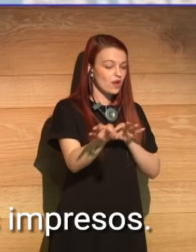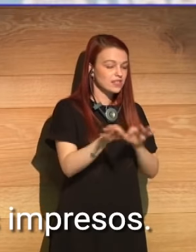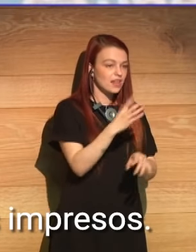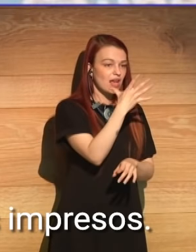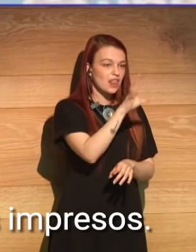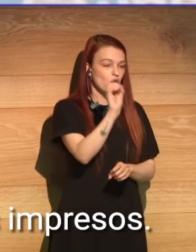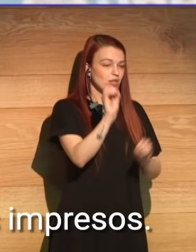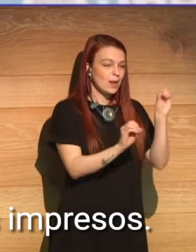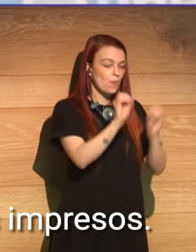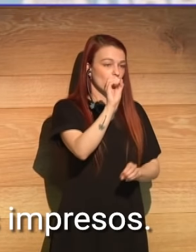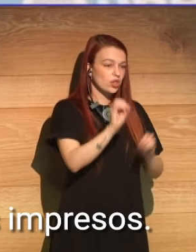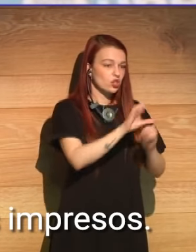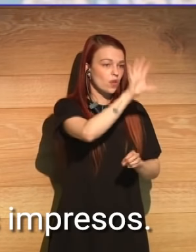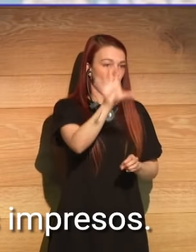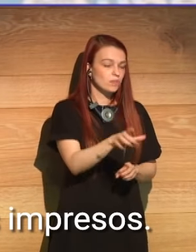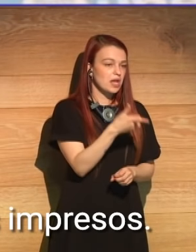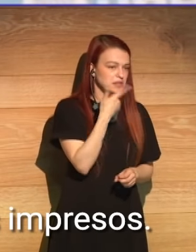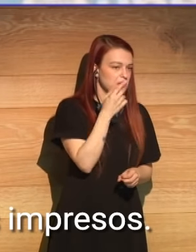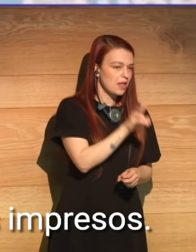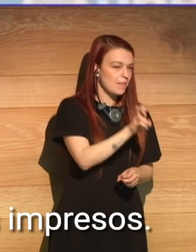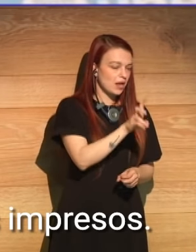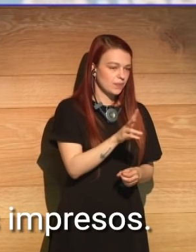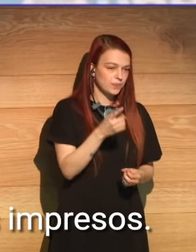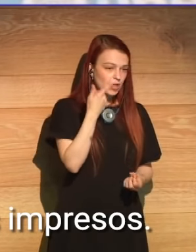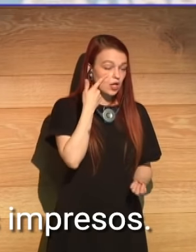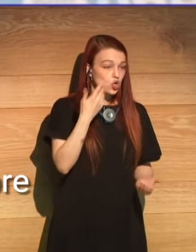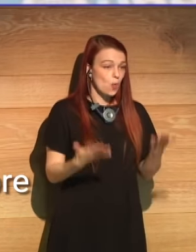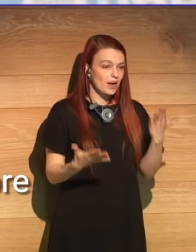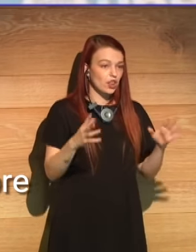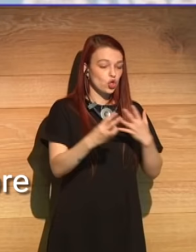to around 18% of TV or paper methods.